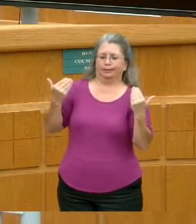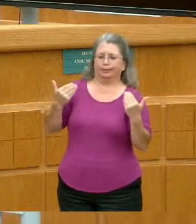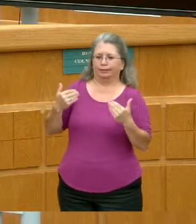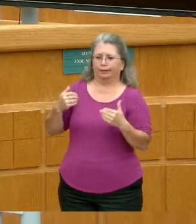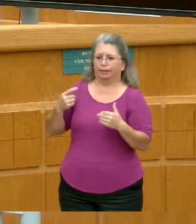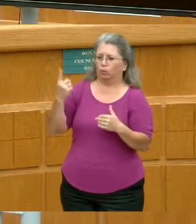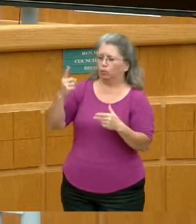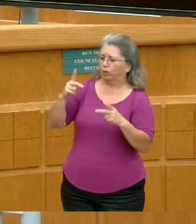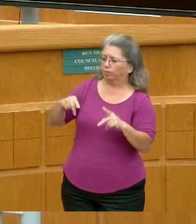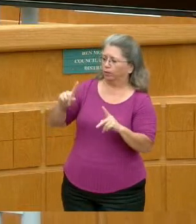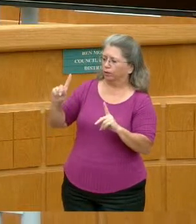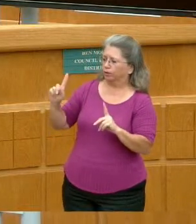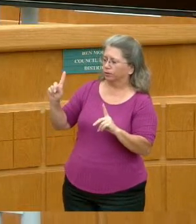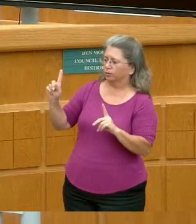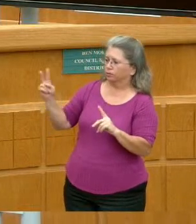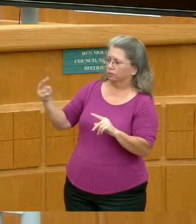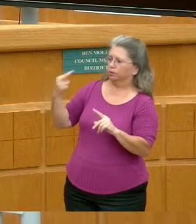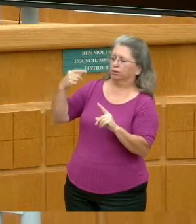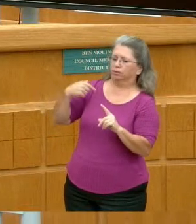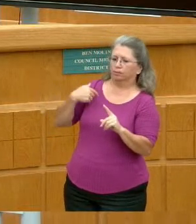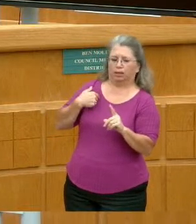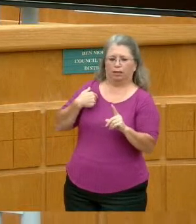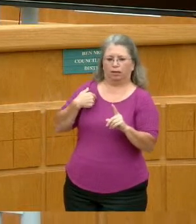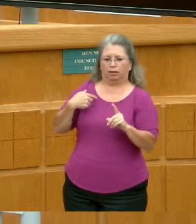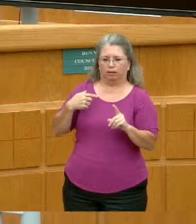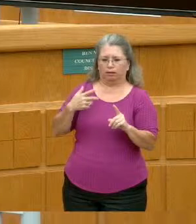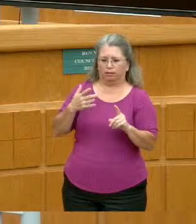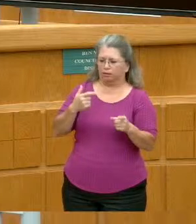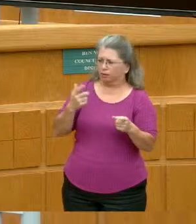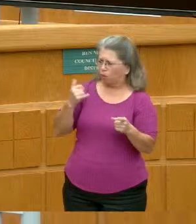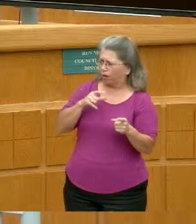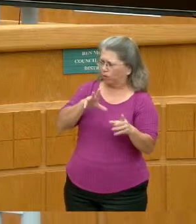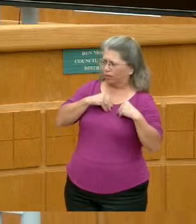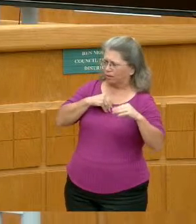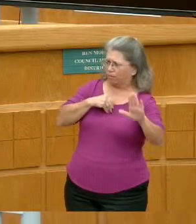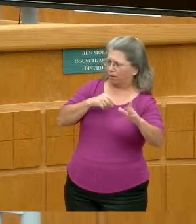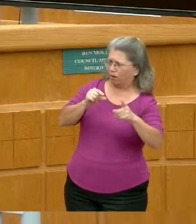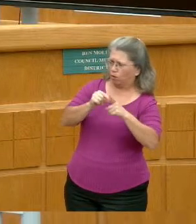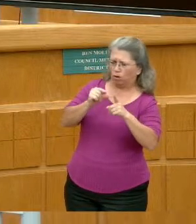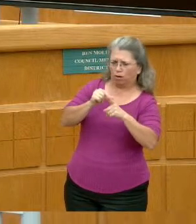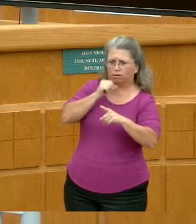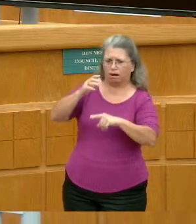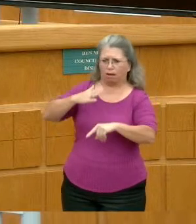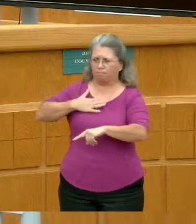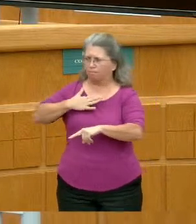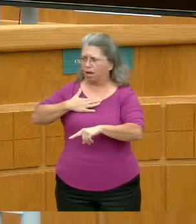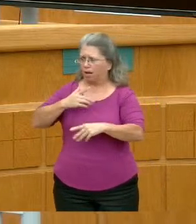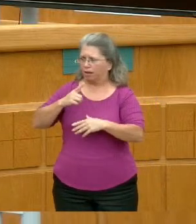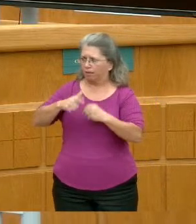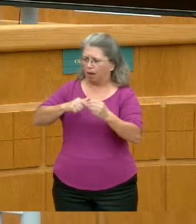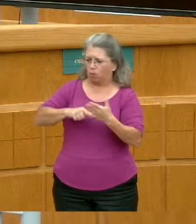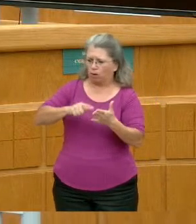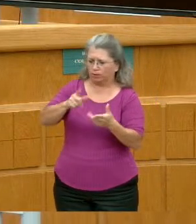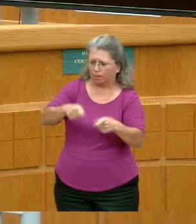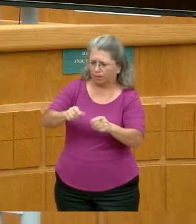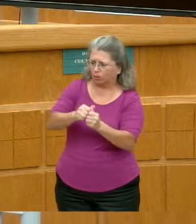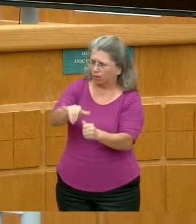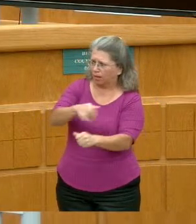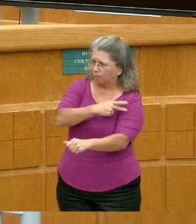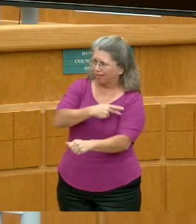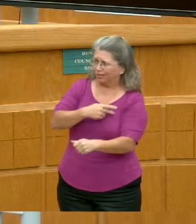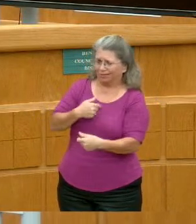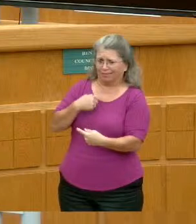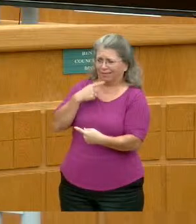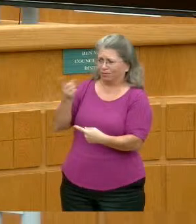taking that person's word over mine over what happened to that patient? I said, well, frankly, because that person's been with that patient for the last 14 hours. So